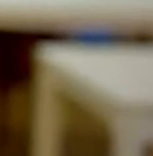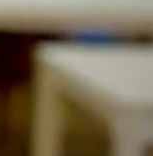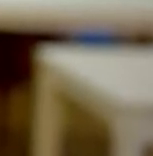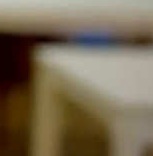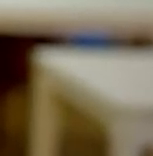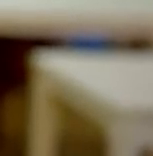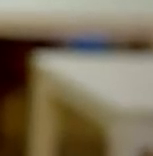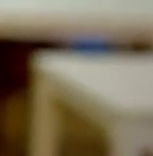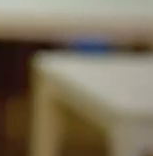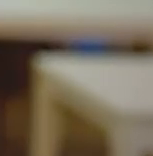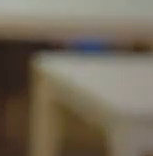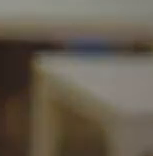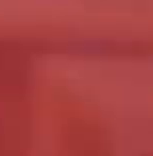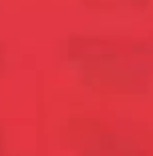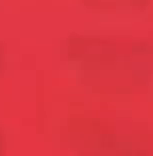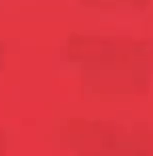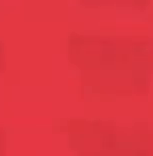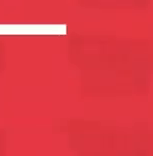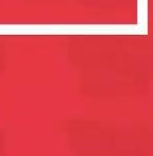job.